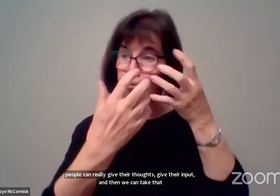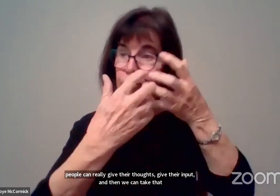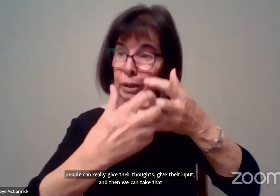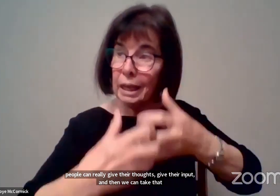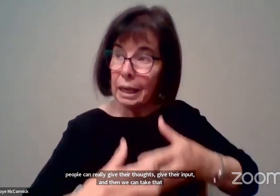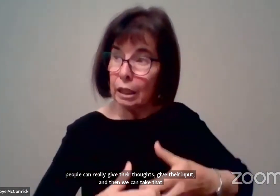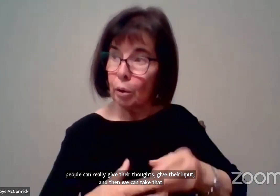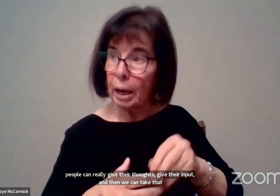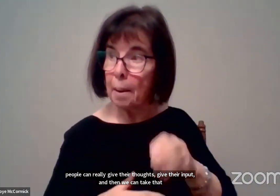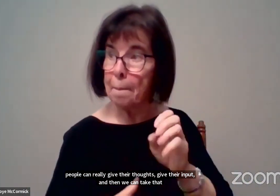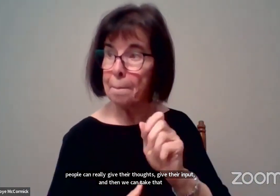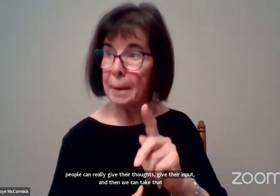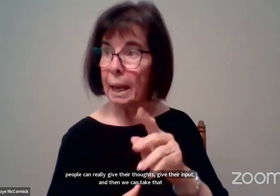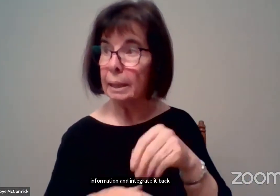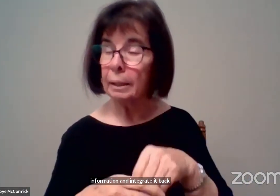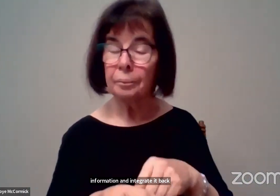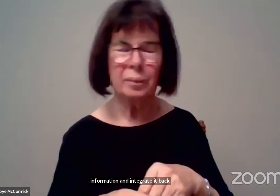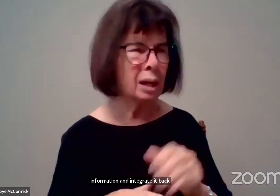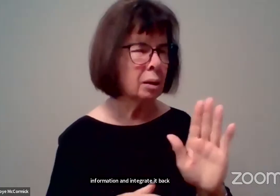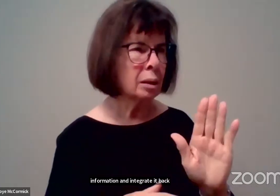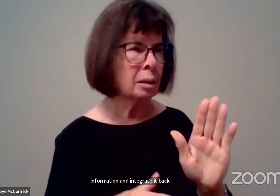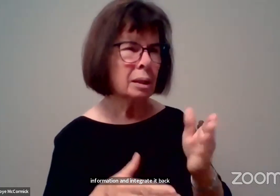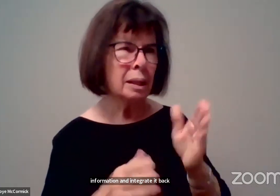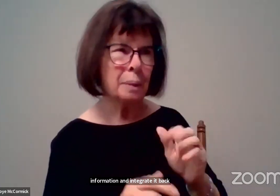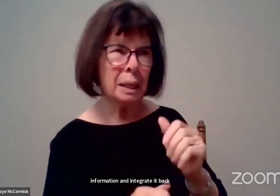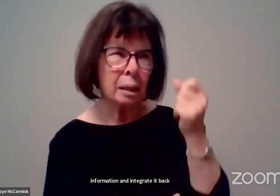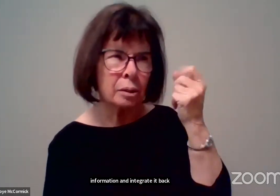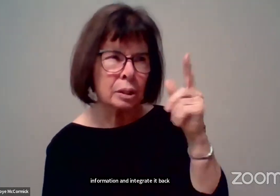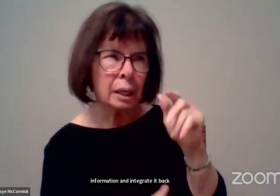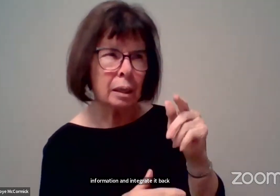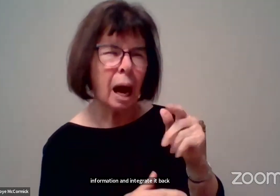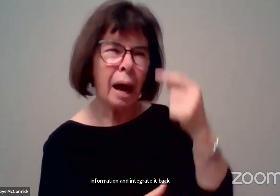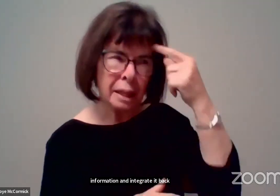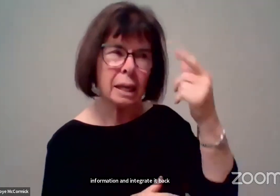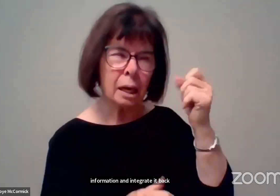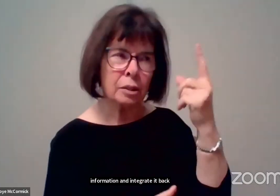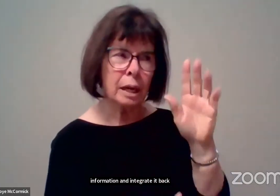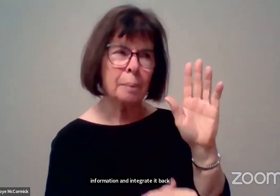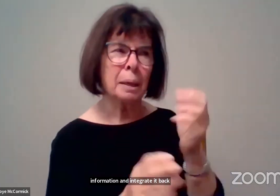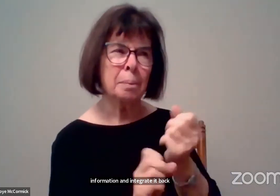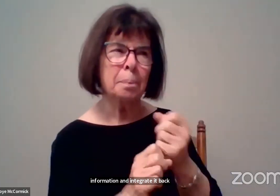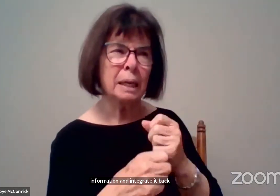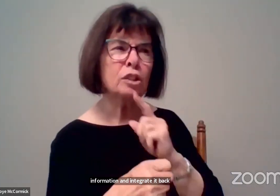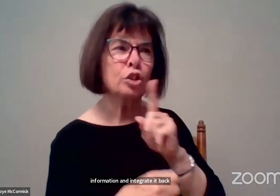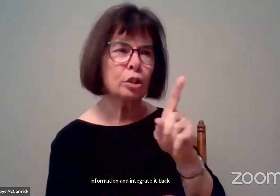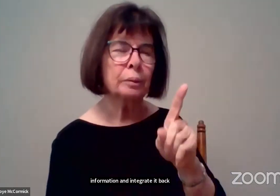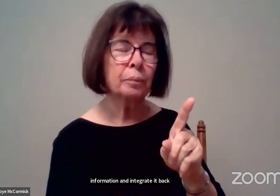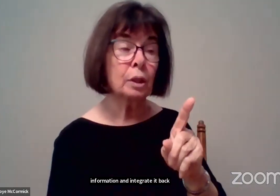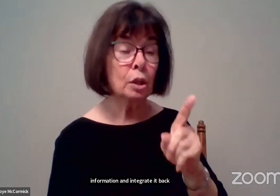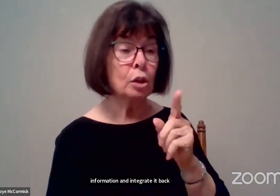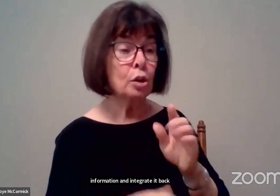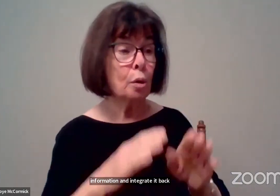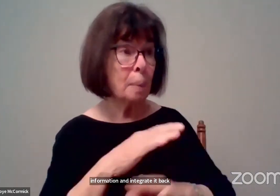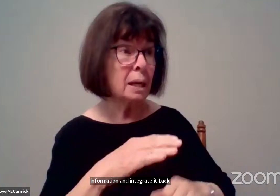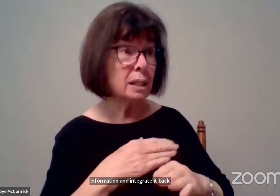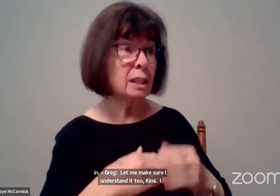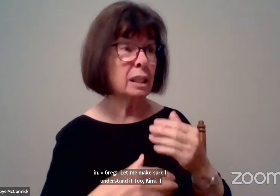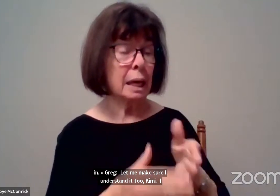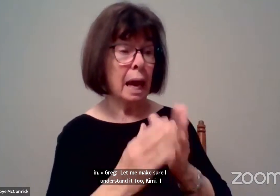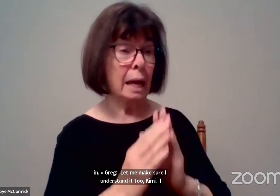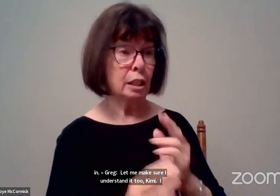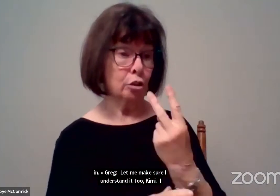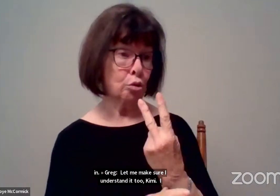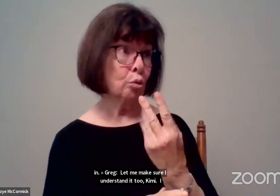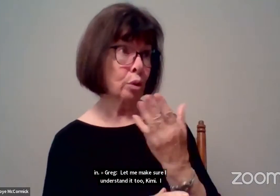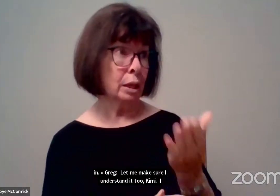So let me make sure I understand it too, Kimmy, because I think I do. That you're basically asking this group to do two things,